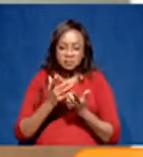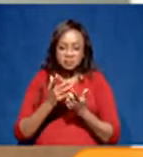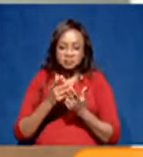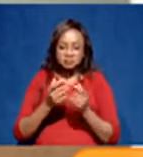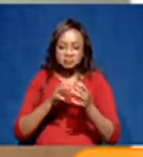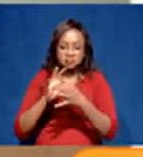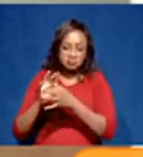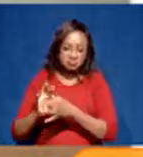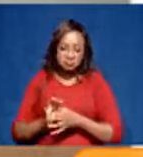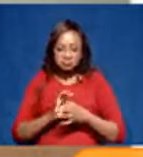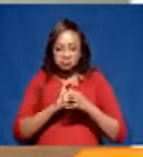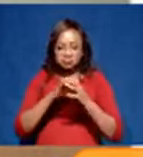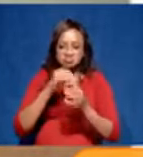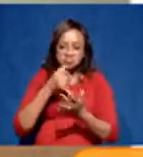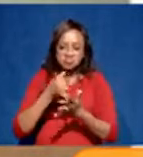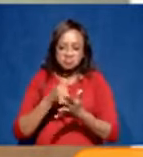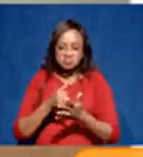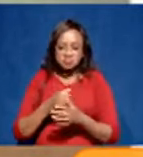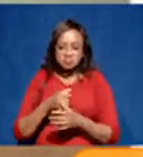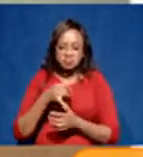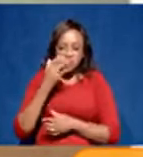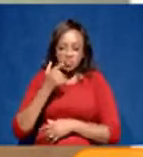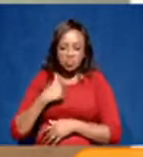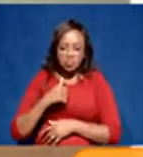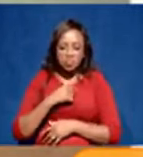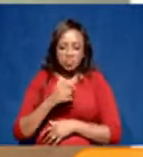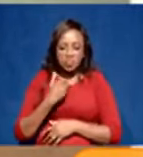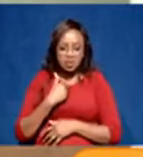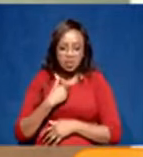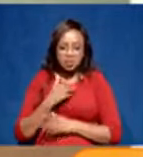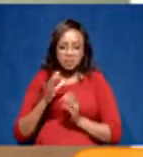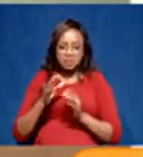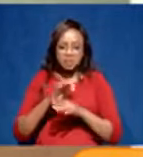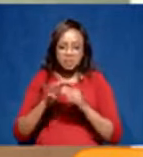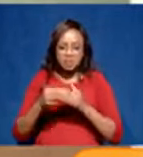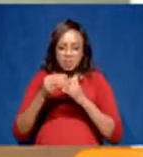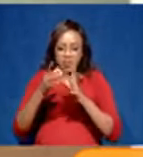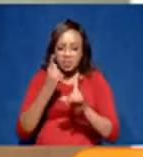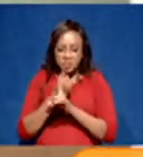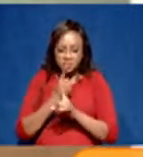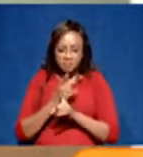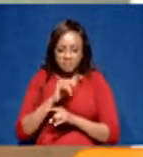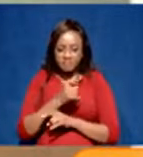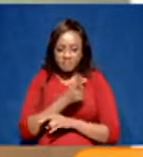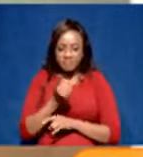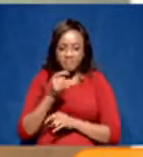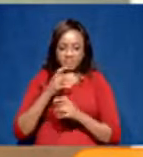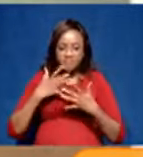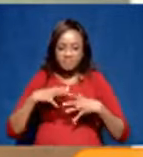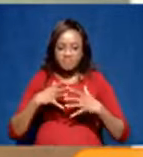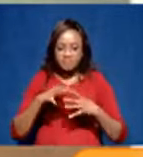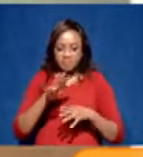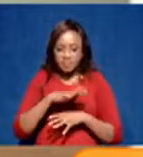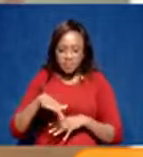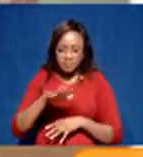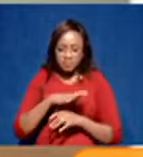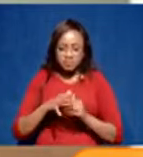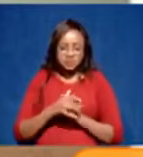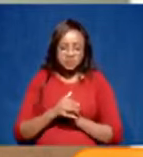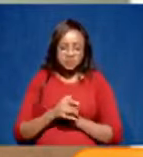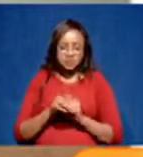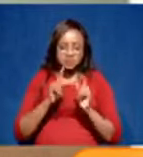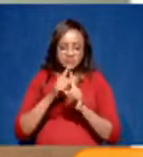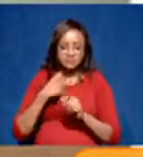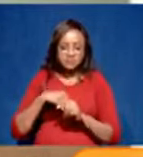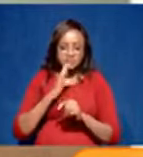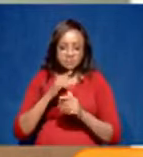of public participation that we will call the forums, yes. We will call the leaders from these places. Actually, we are going to go region-wise. Mm. According to the COG, they